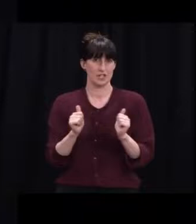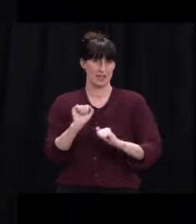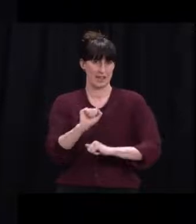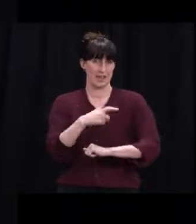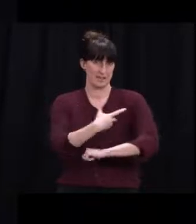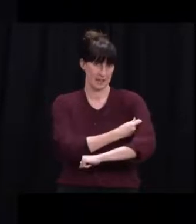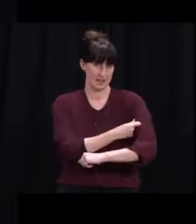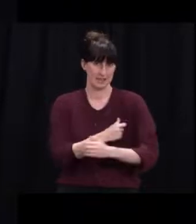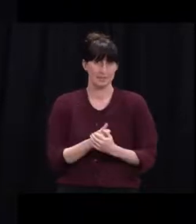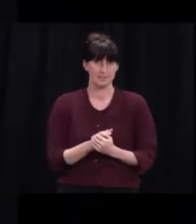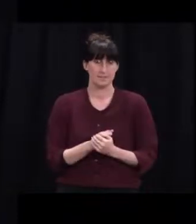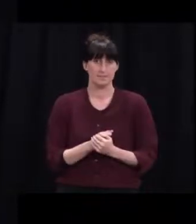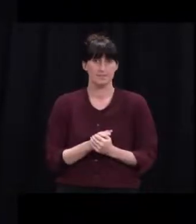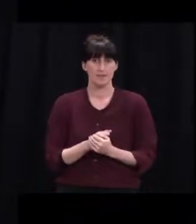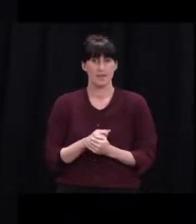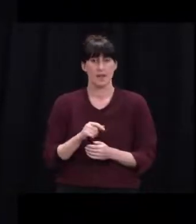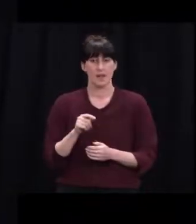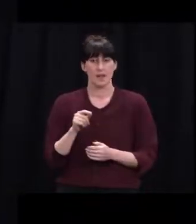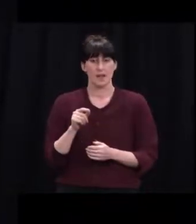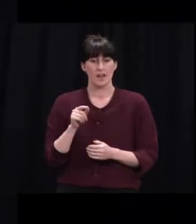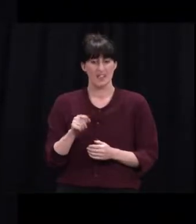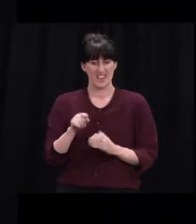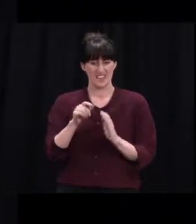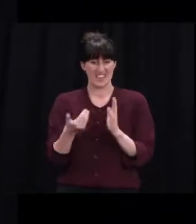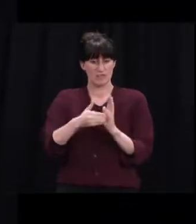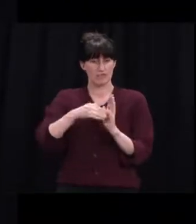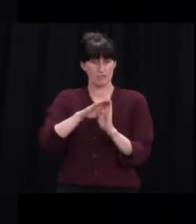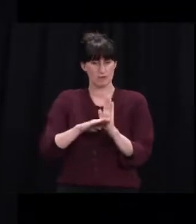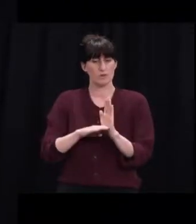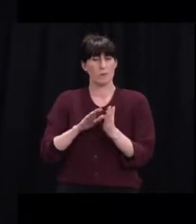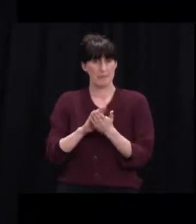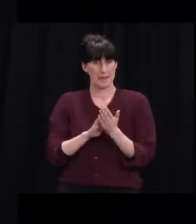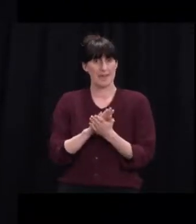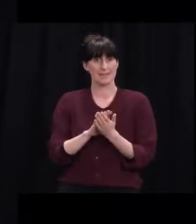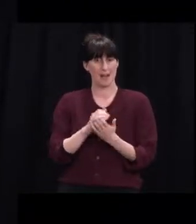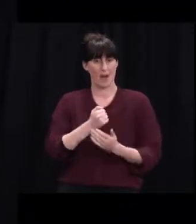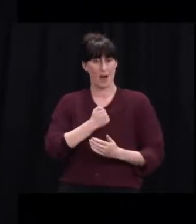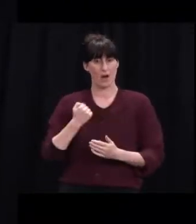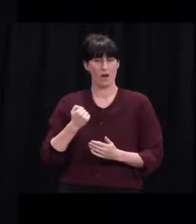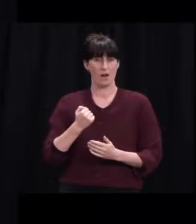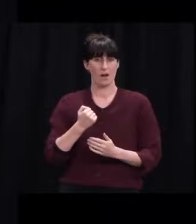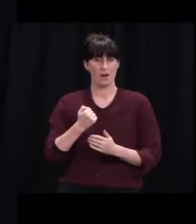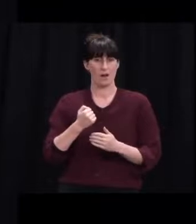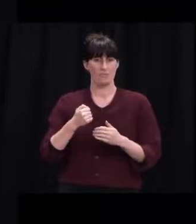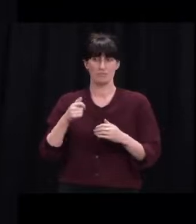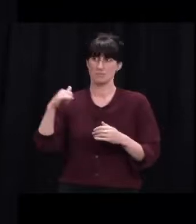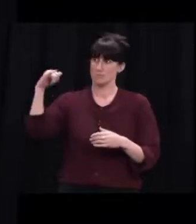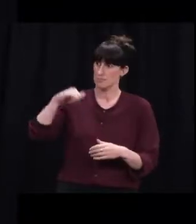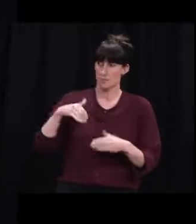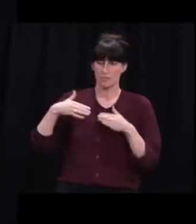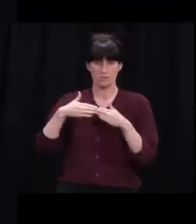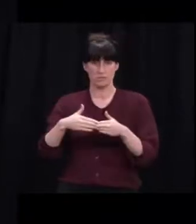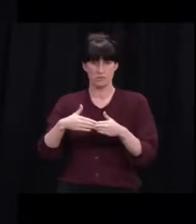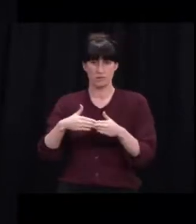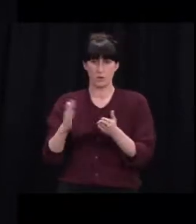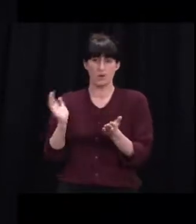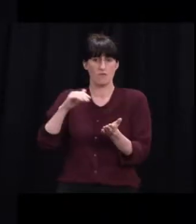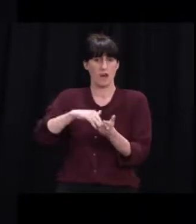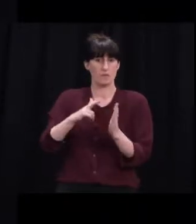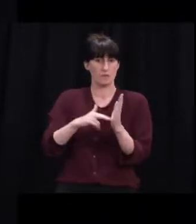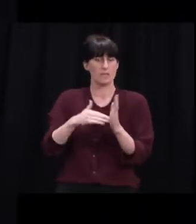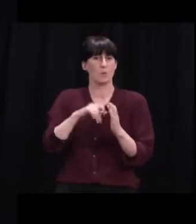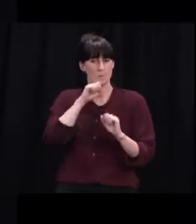first required vaccination order for border workers, will also need to be vaccinated. These further measures will again strengthen our